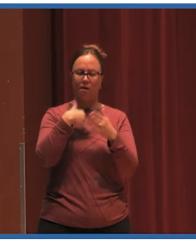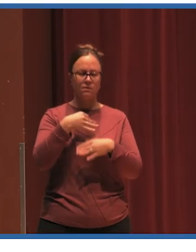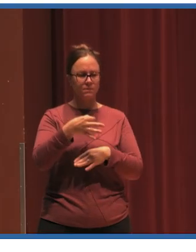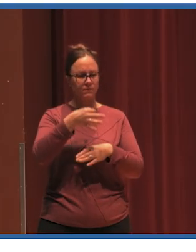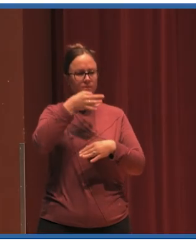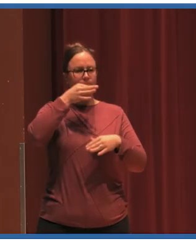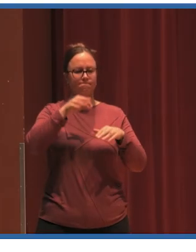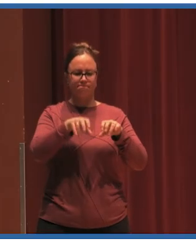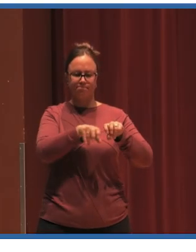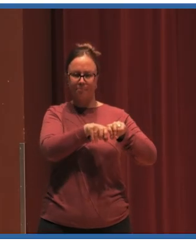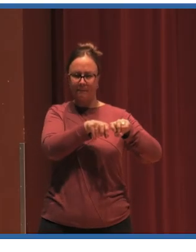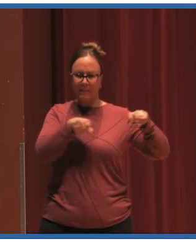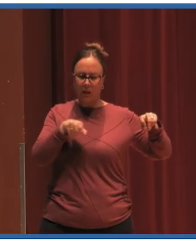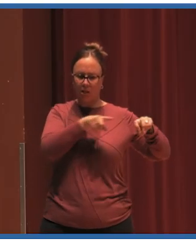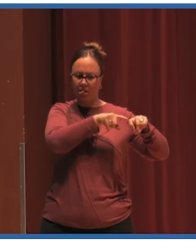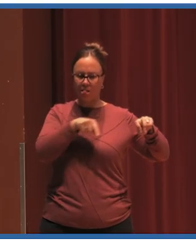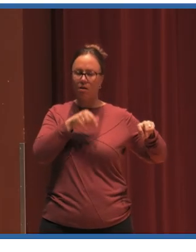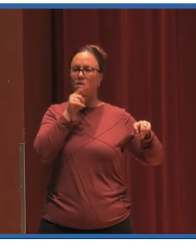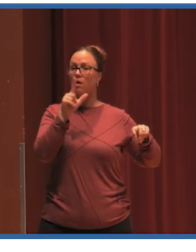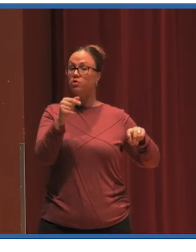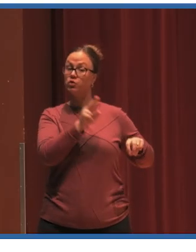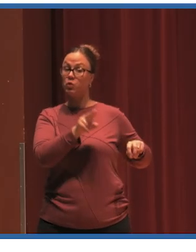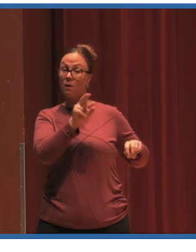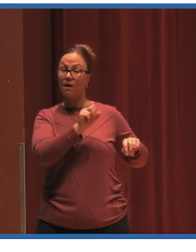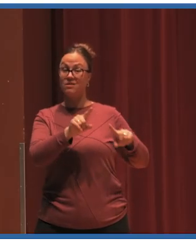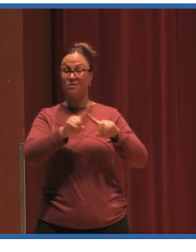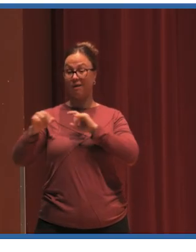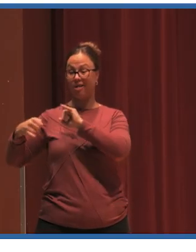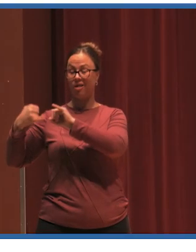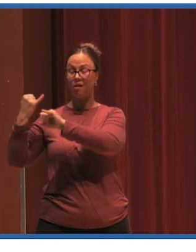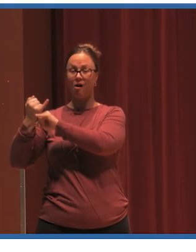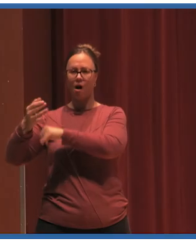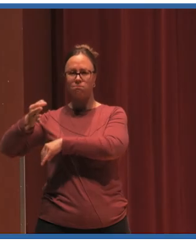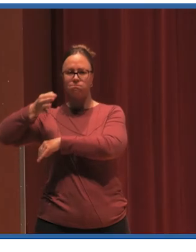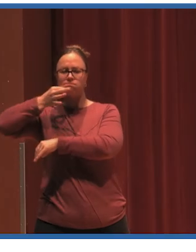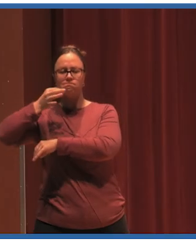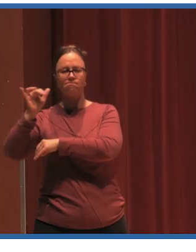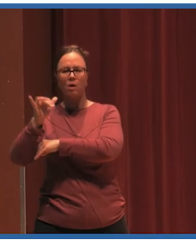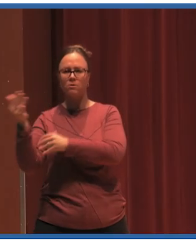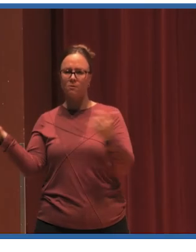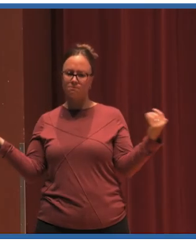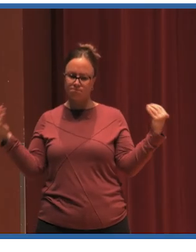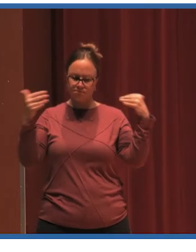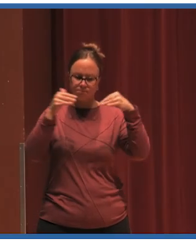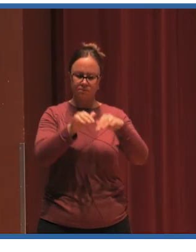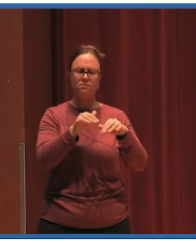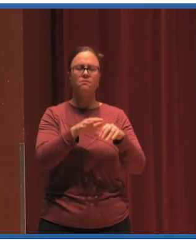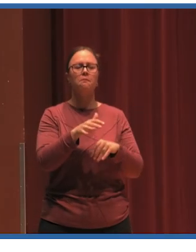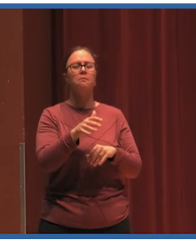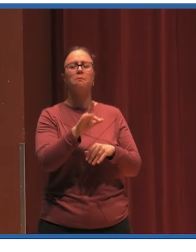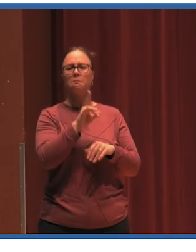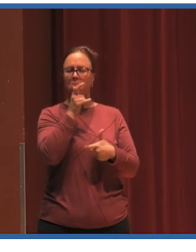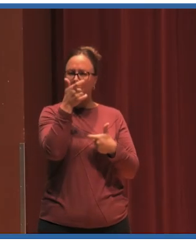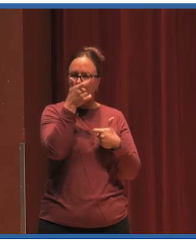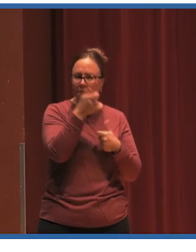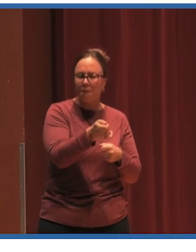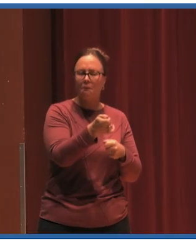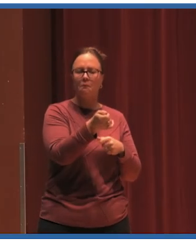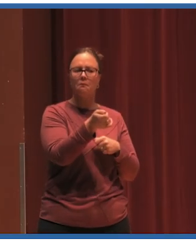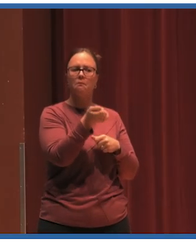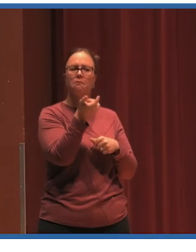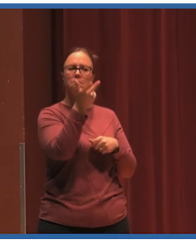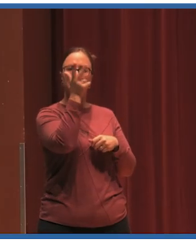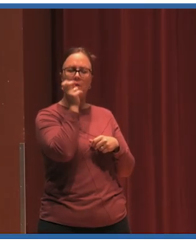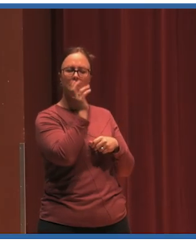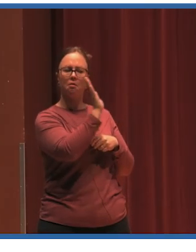of experts from not just the US, but international experts as well. It was so interesting to hear their take